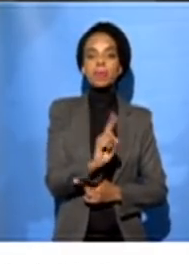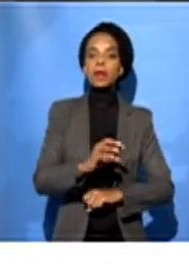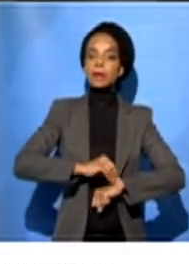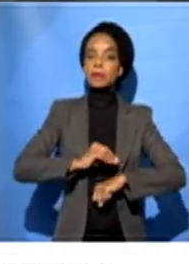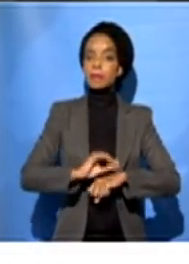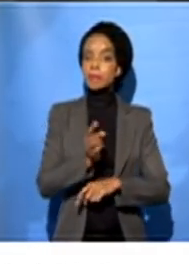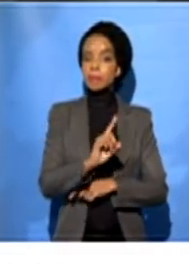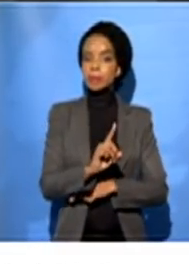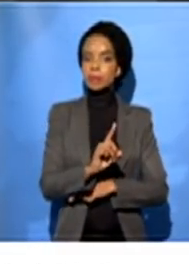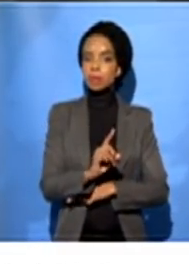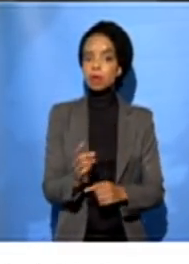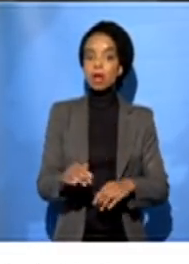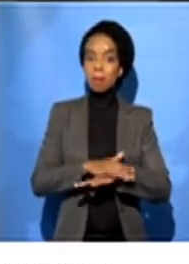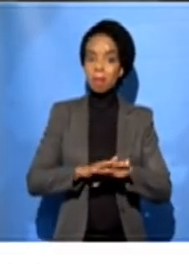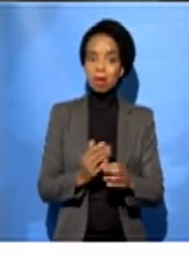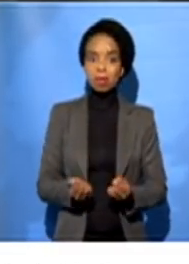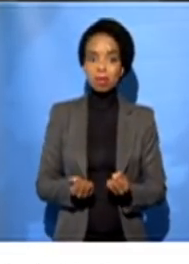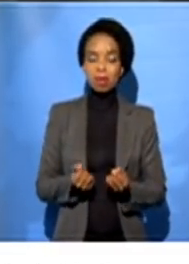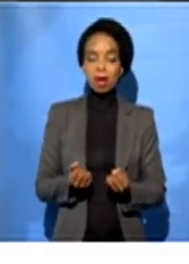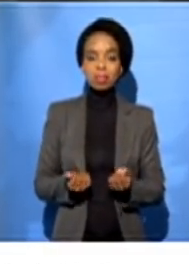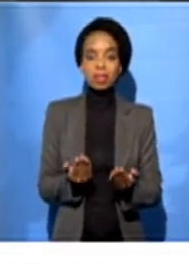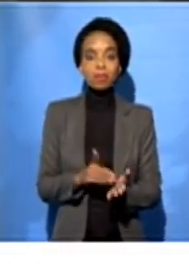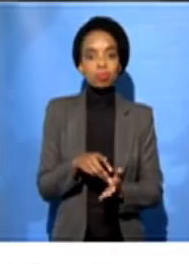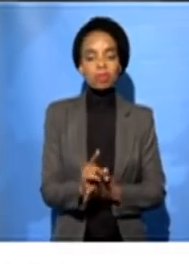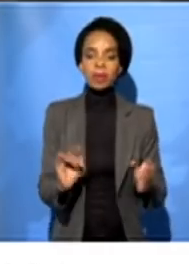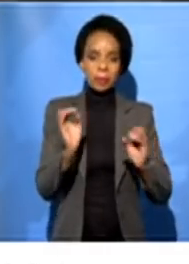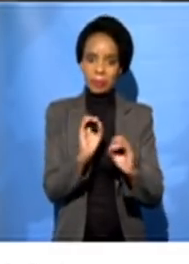problem was service delivery. and they wanted the mayor